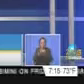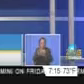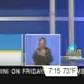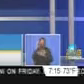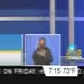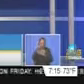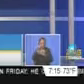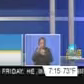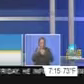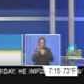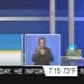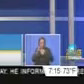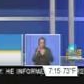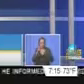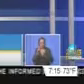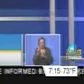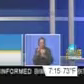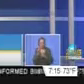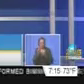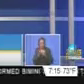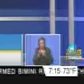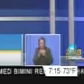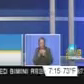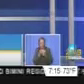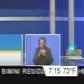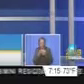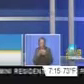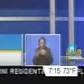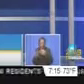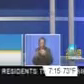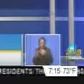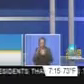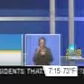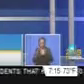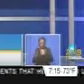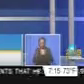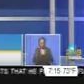the single-story structure was destroyed. The cause of the blaze is unknown.